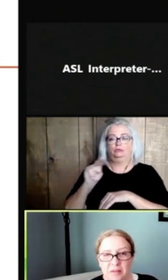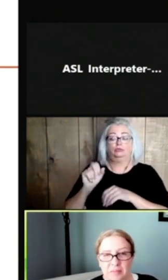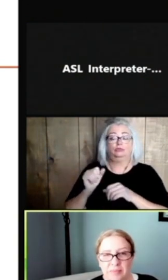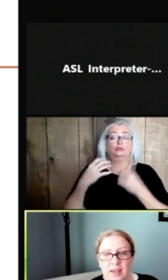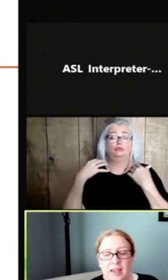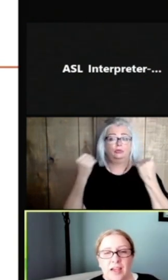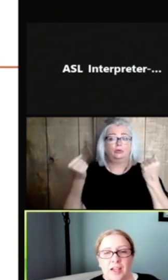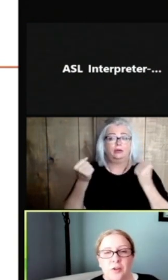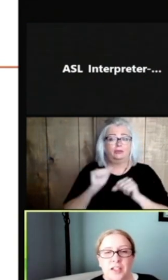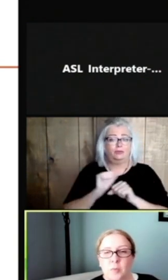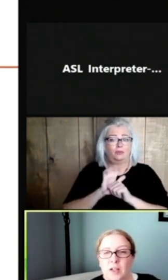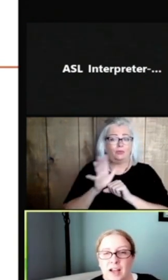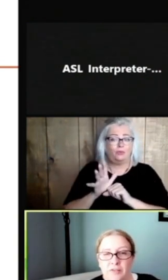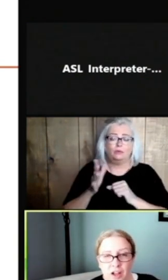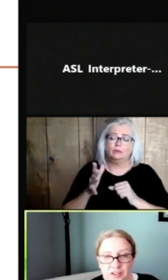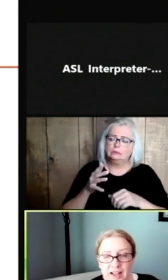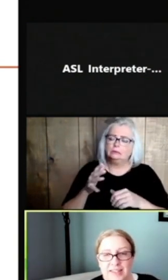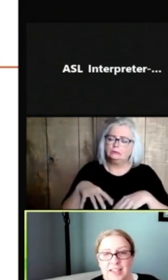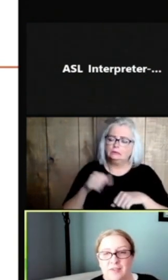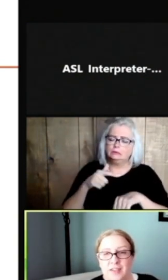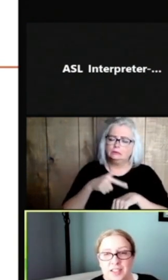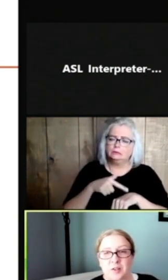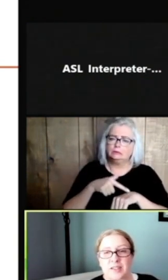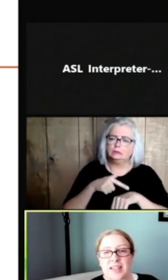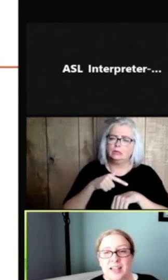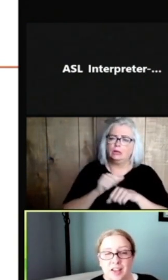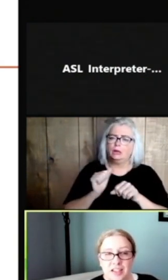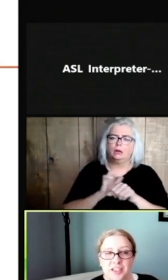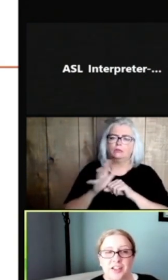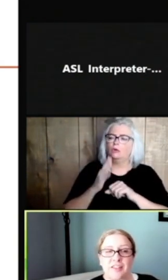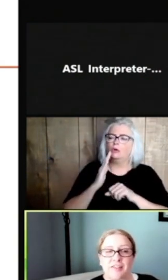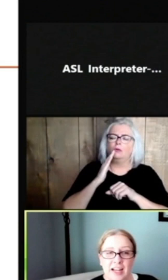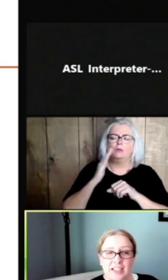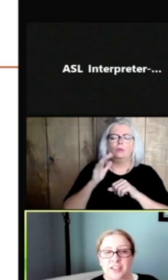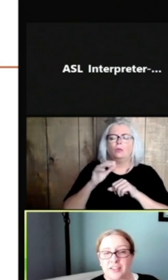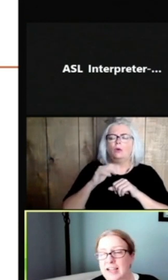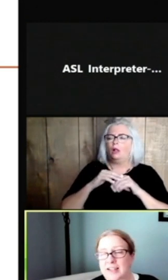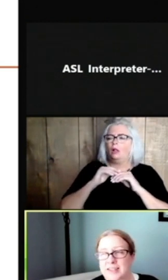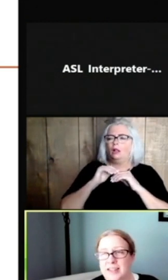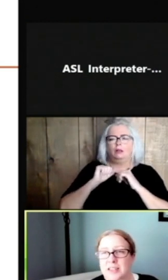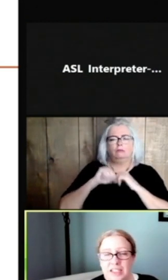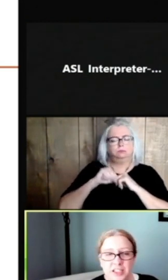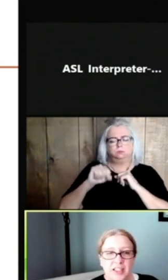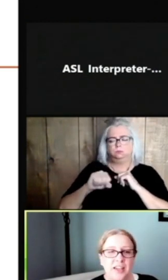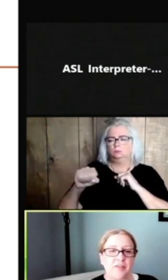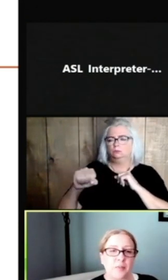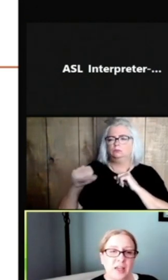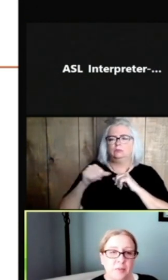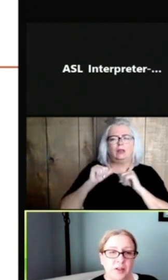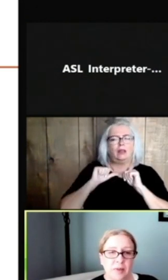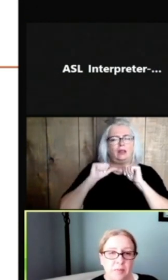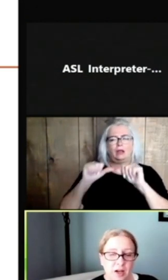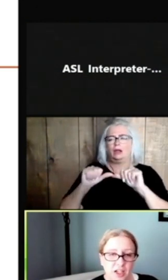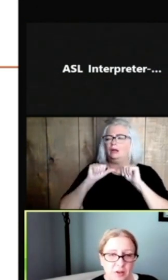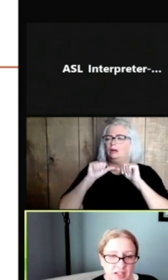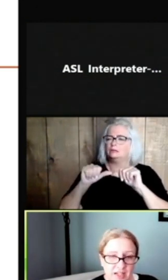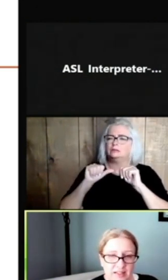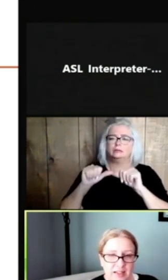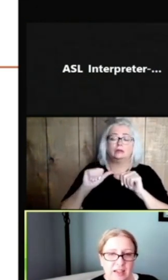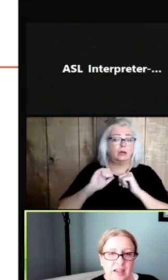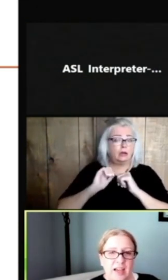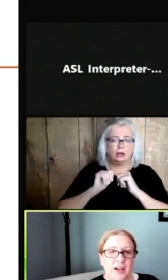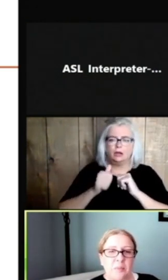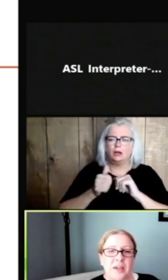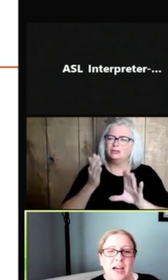take time. COVID will have long-lasting physical, psychological, and financial effects, especially for people in BIPOC